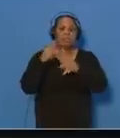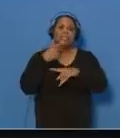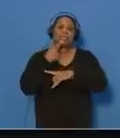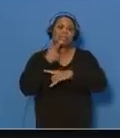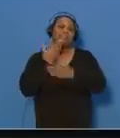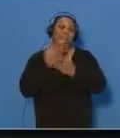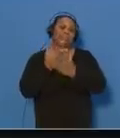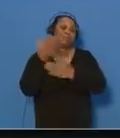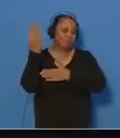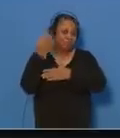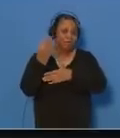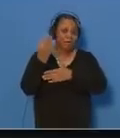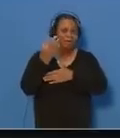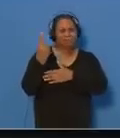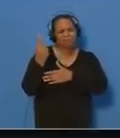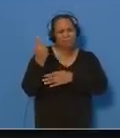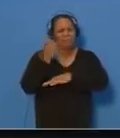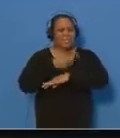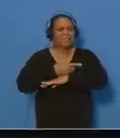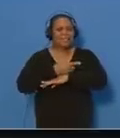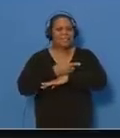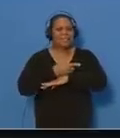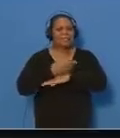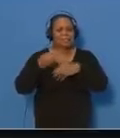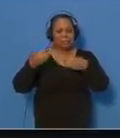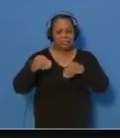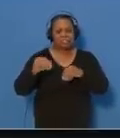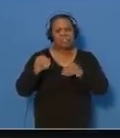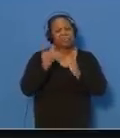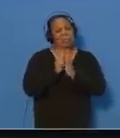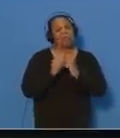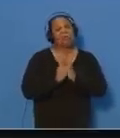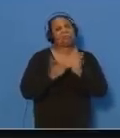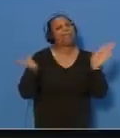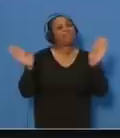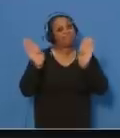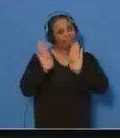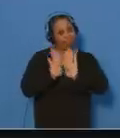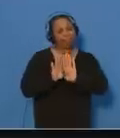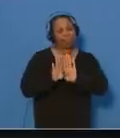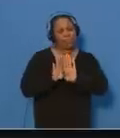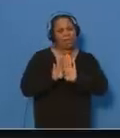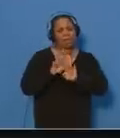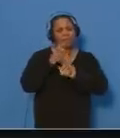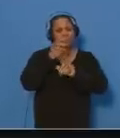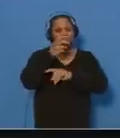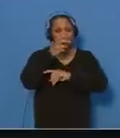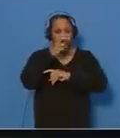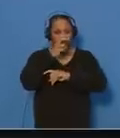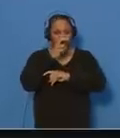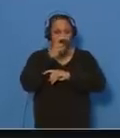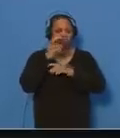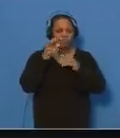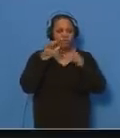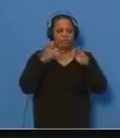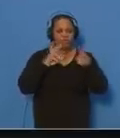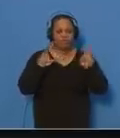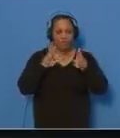Good Friday is one of those days when shops, by law, are closed. With the restrictive guidelines already